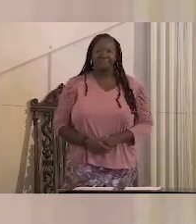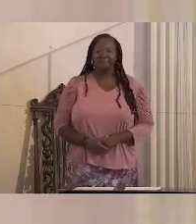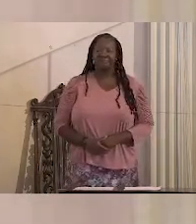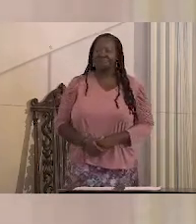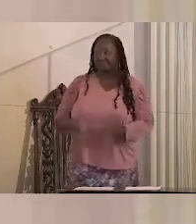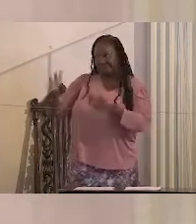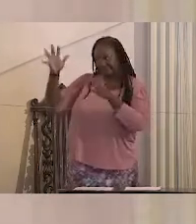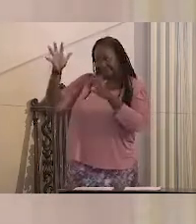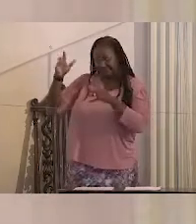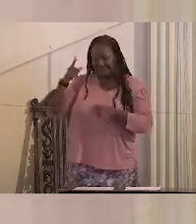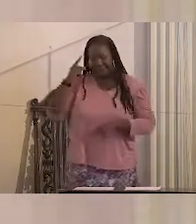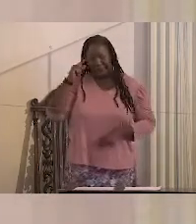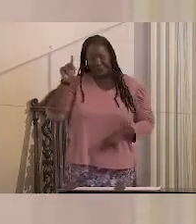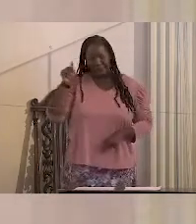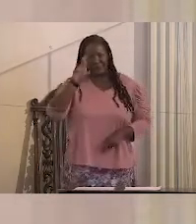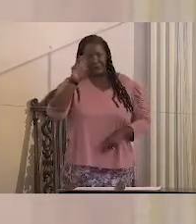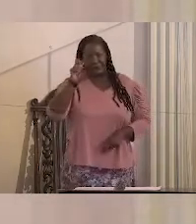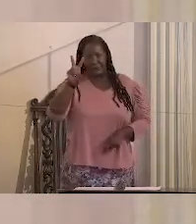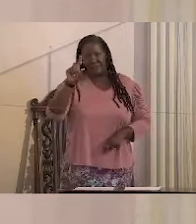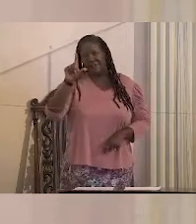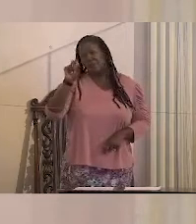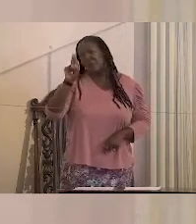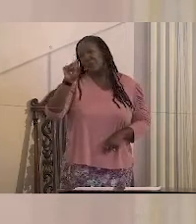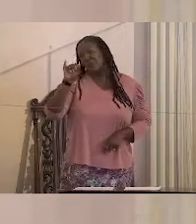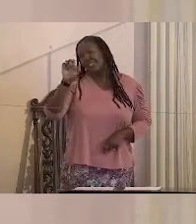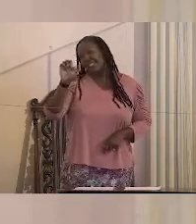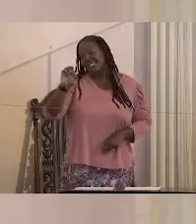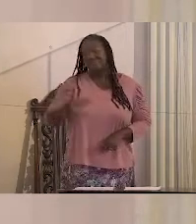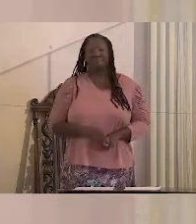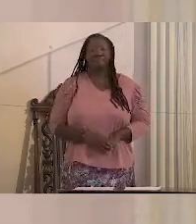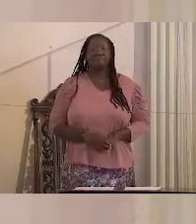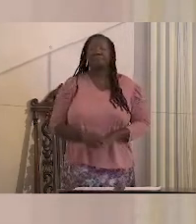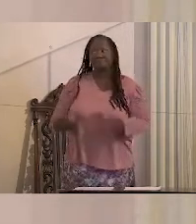Reverend Louise. And again, we wish you a continued speedy recovery.